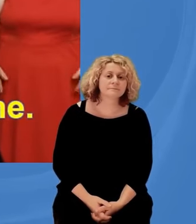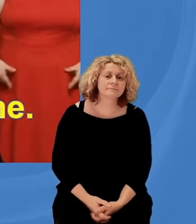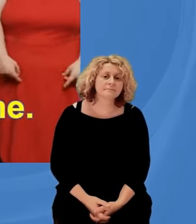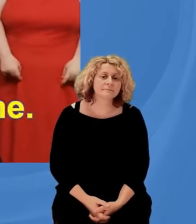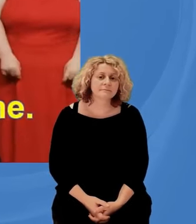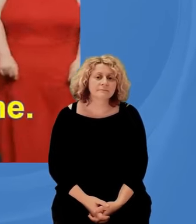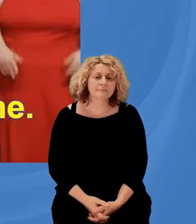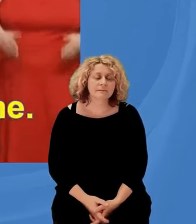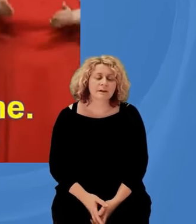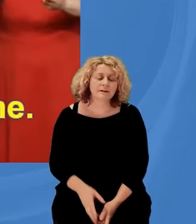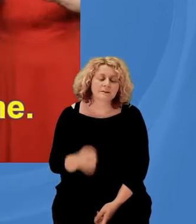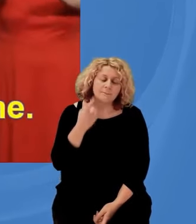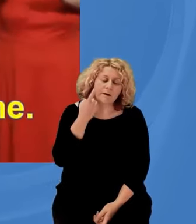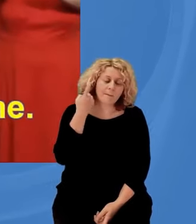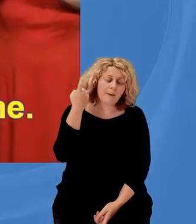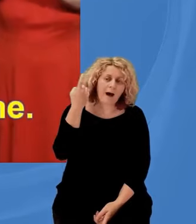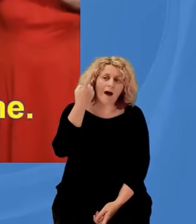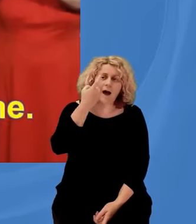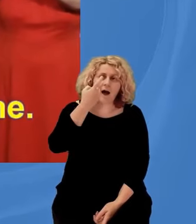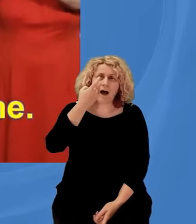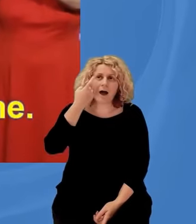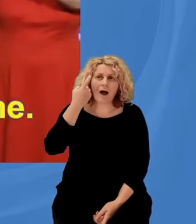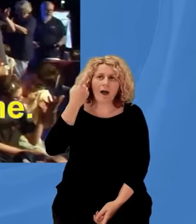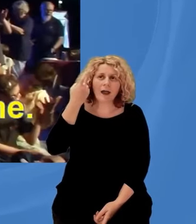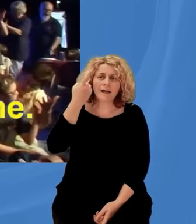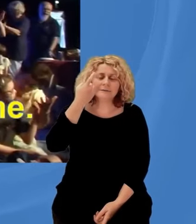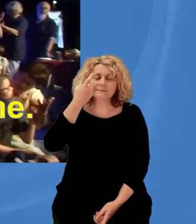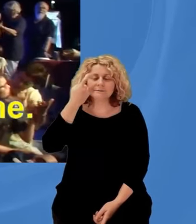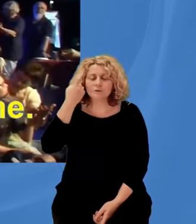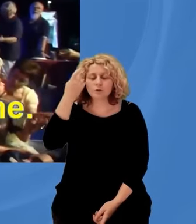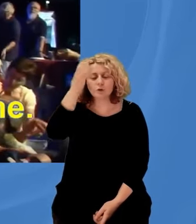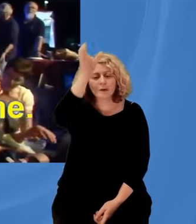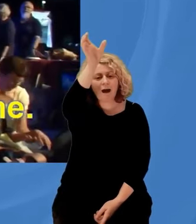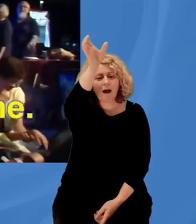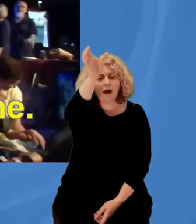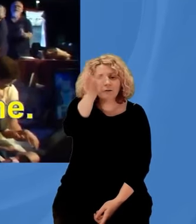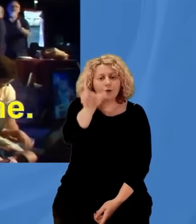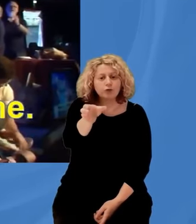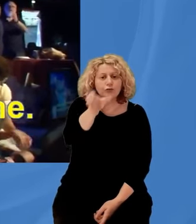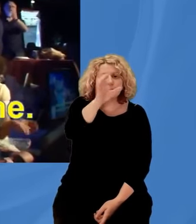I cast my mind to Calvary,